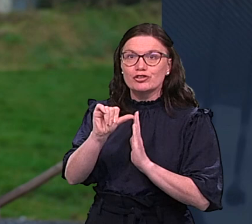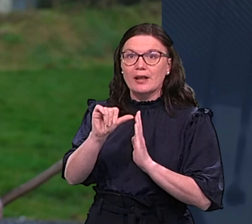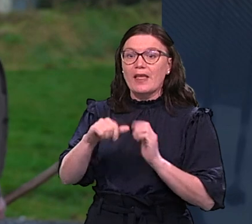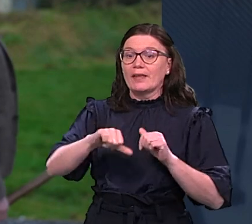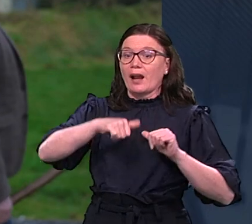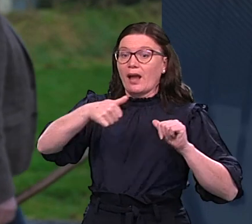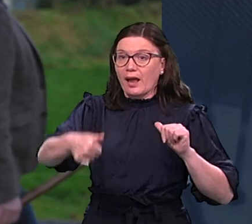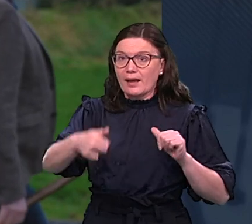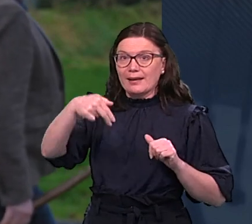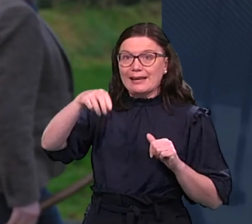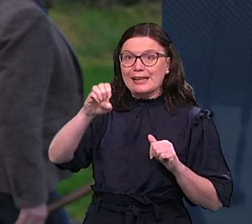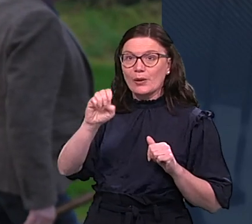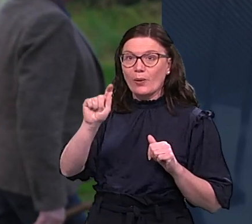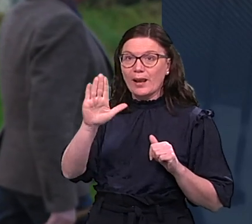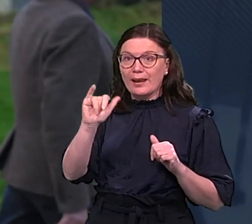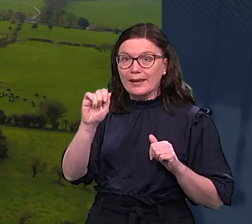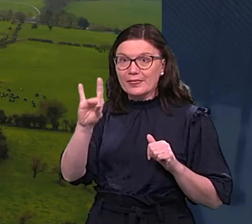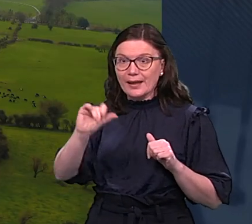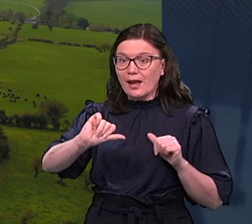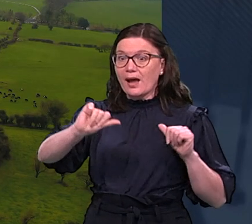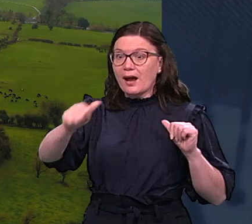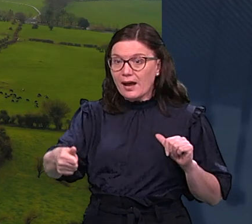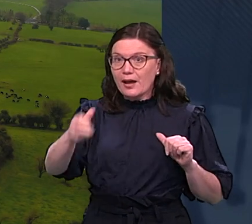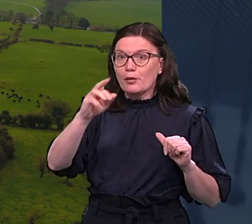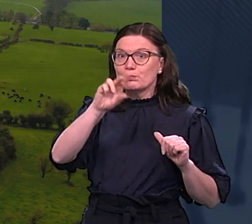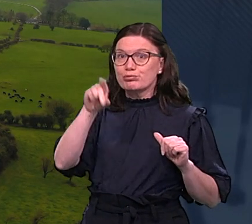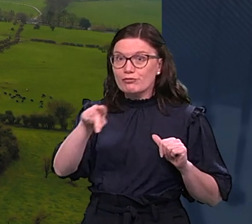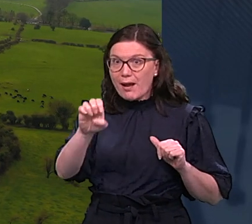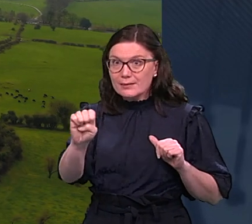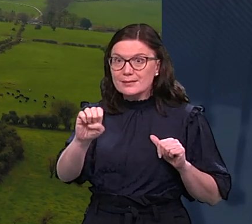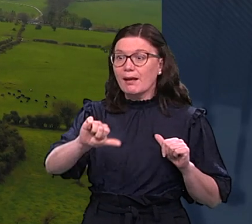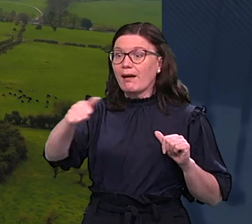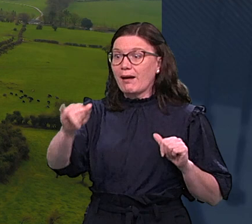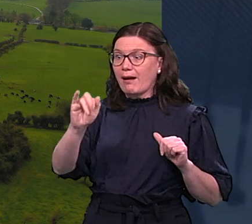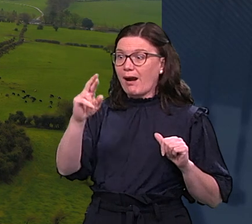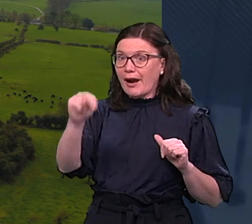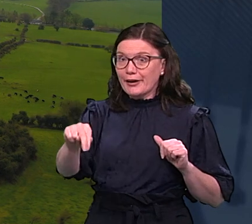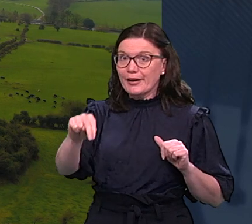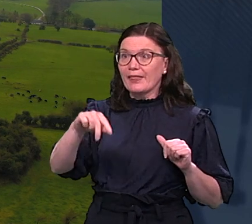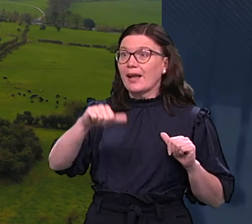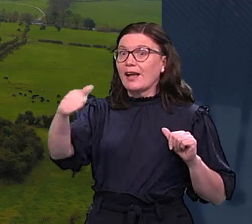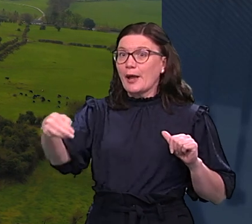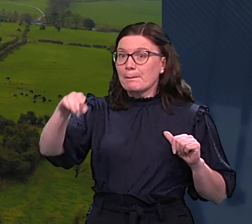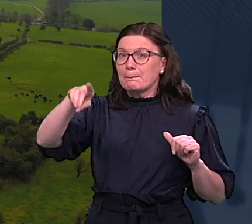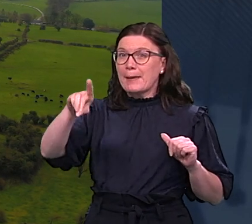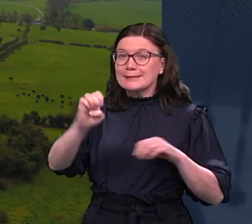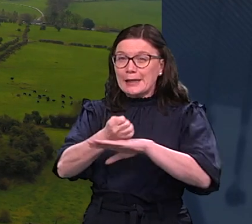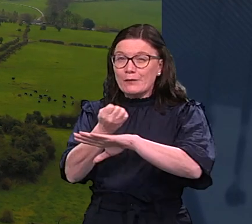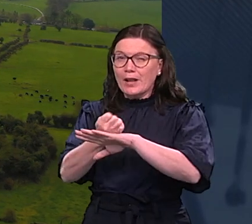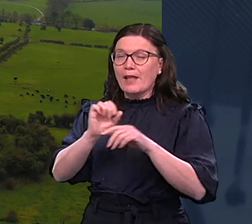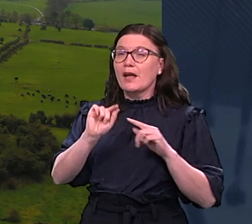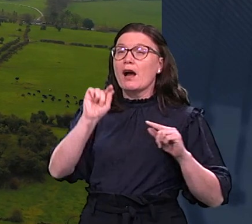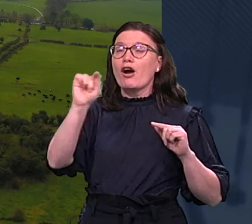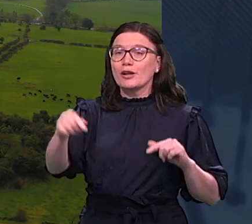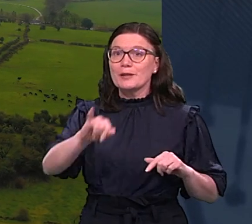through the Neolithic period, up to the Bronze Age, Iron Age, Medieval period, to the time of St. Patrick, right up to